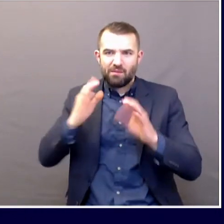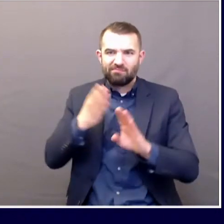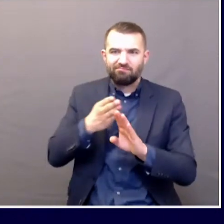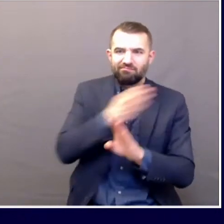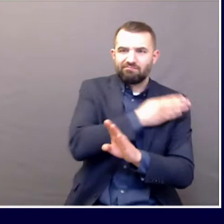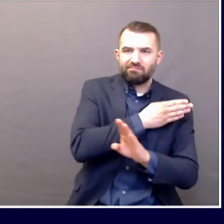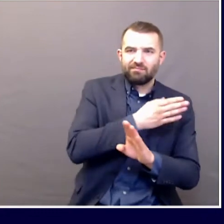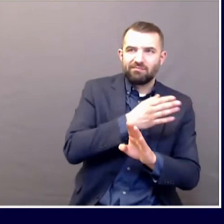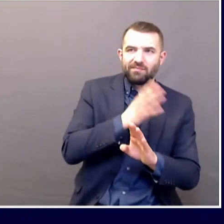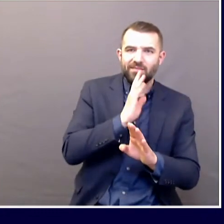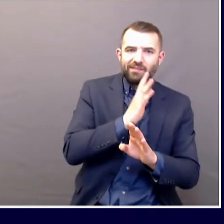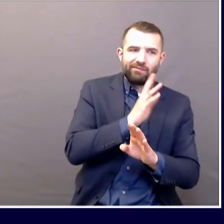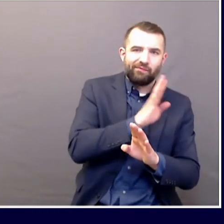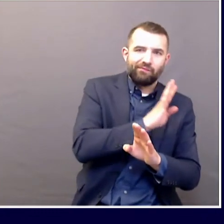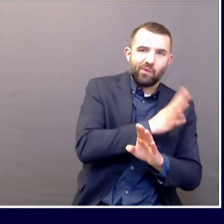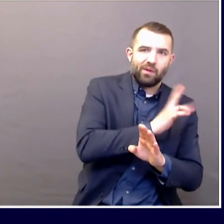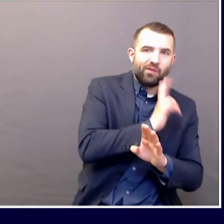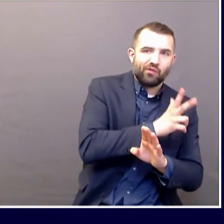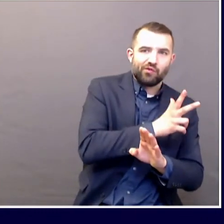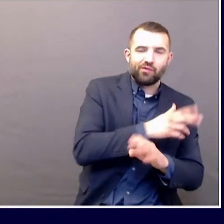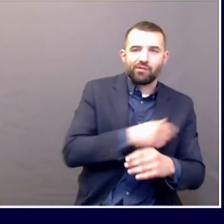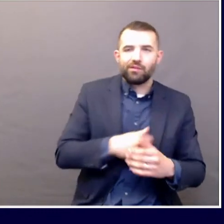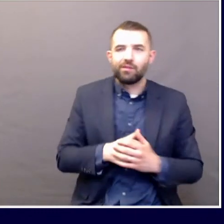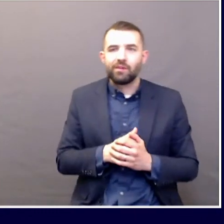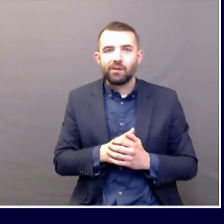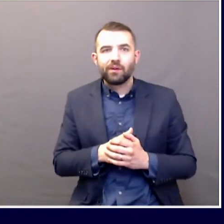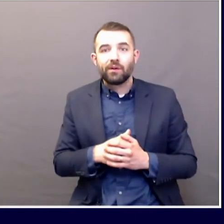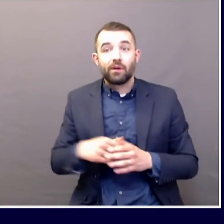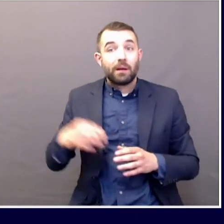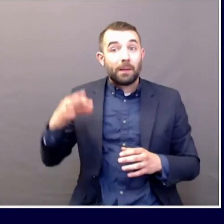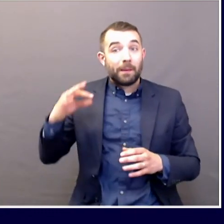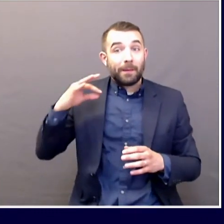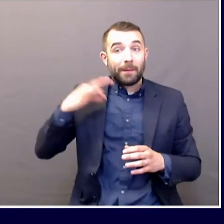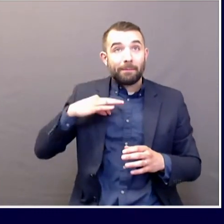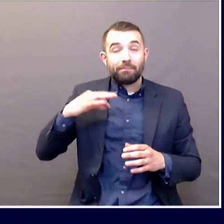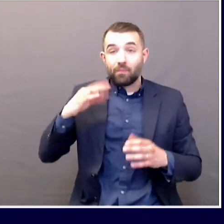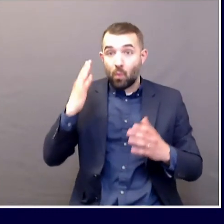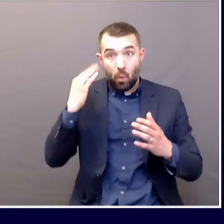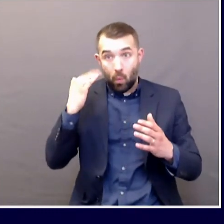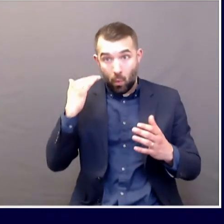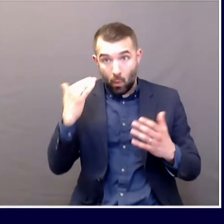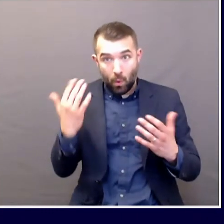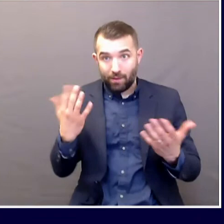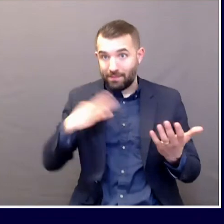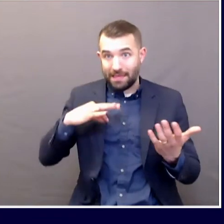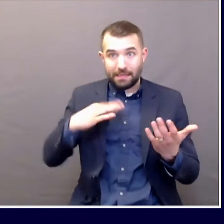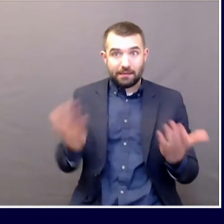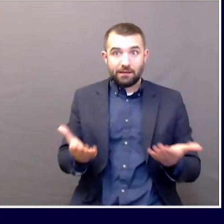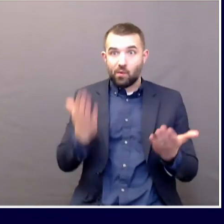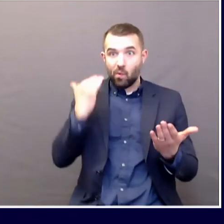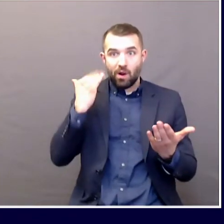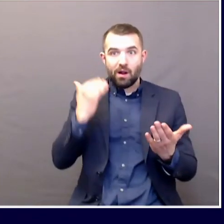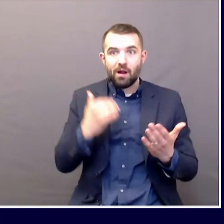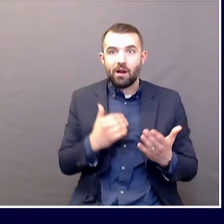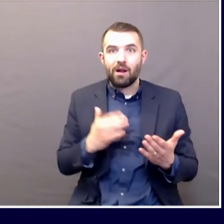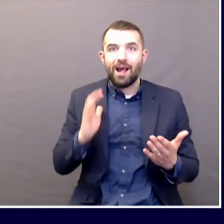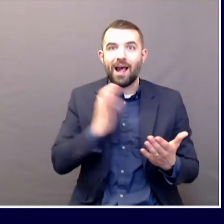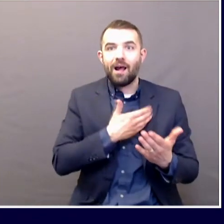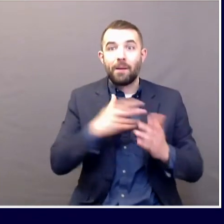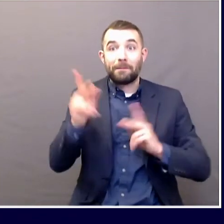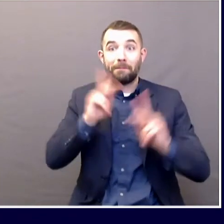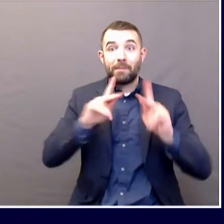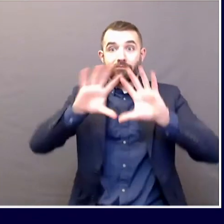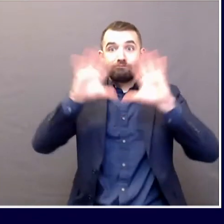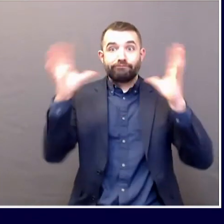well, in Maine at least, the very high portion of our population that is 70 and over. 193,000